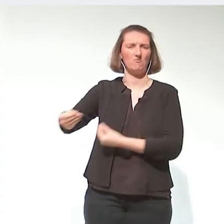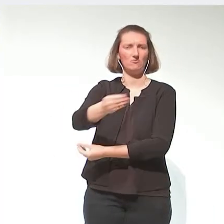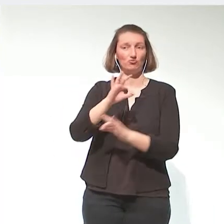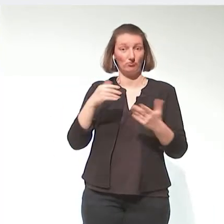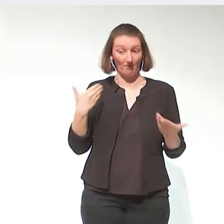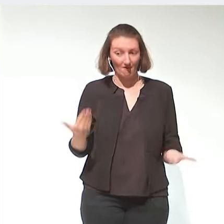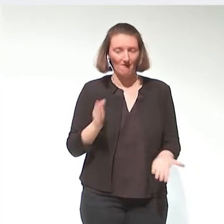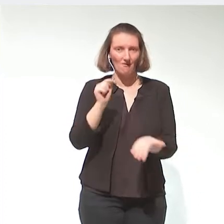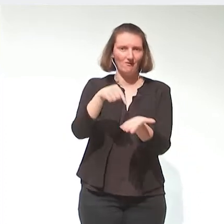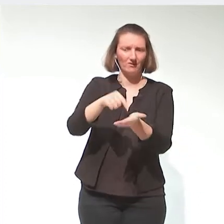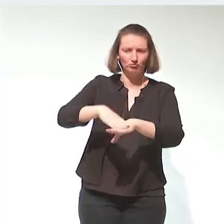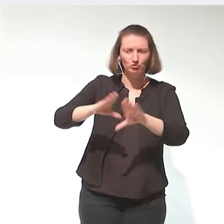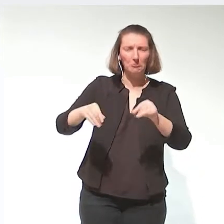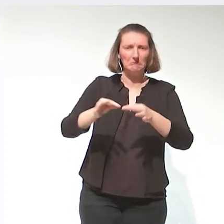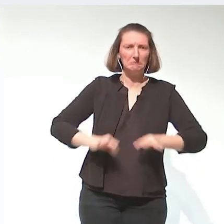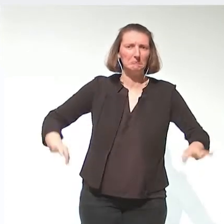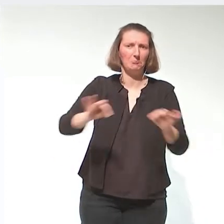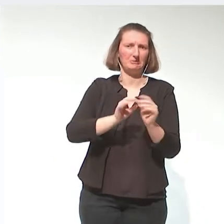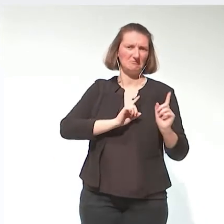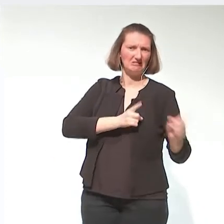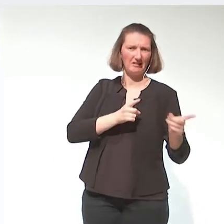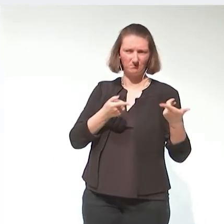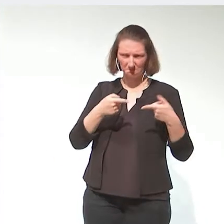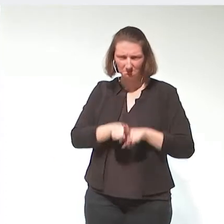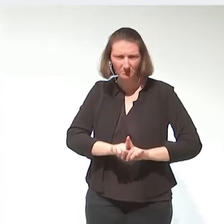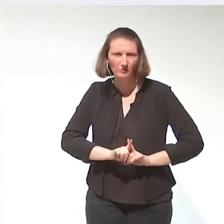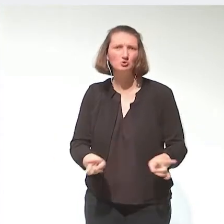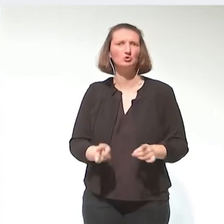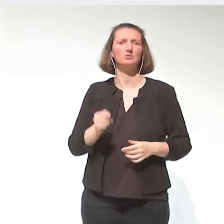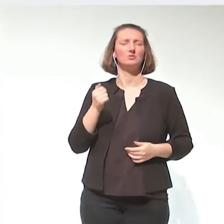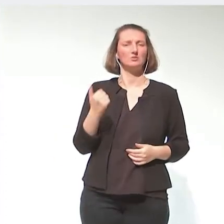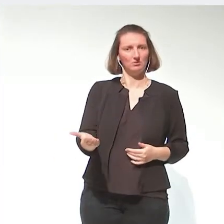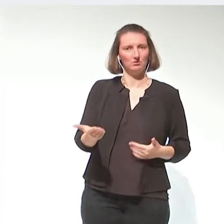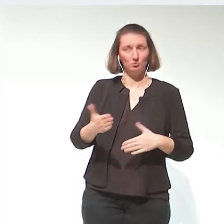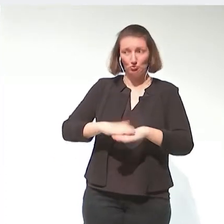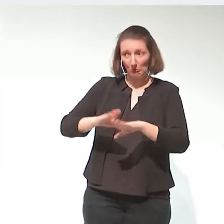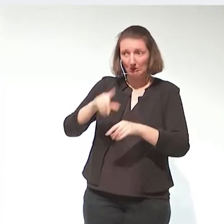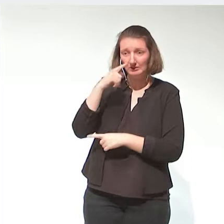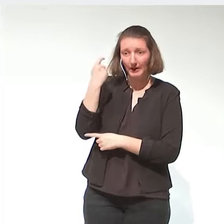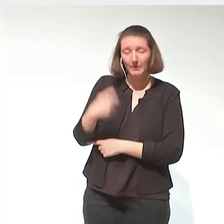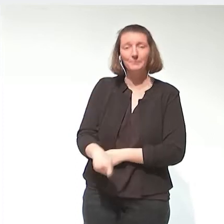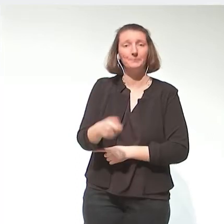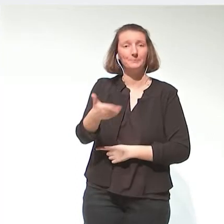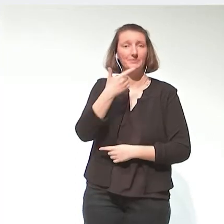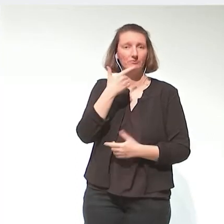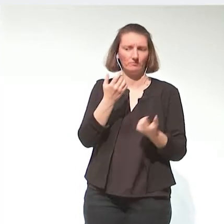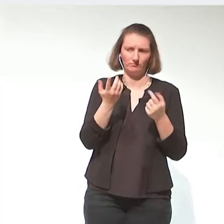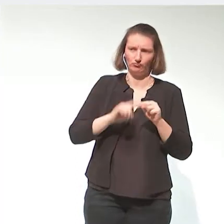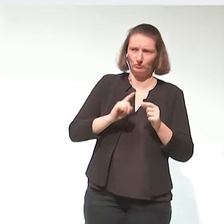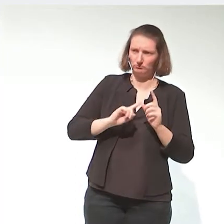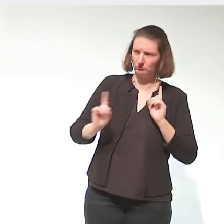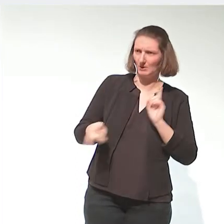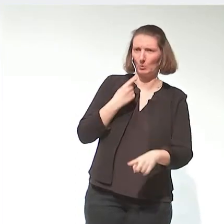peoples. And we're seeing this unwarranted act of war in Ukraine. And